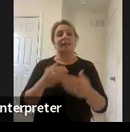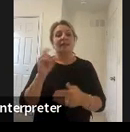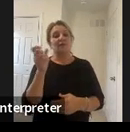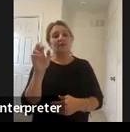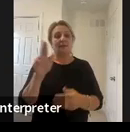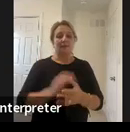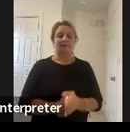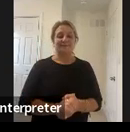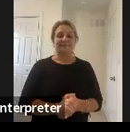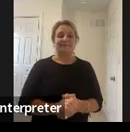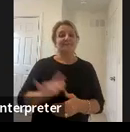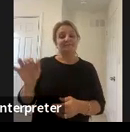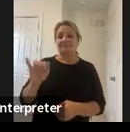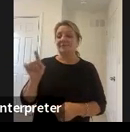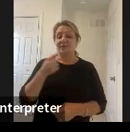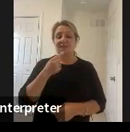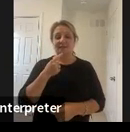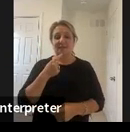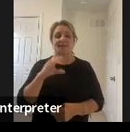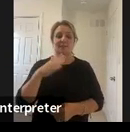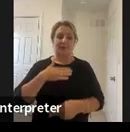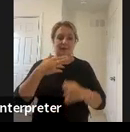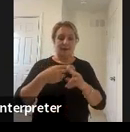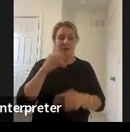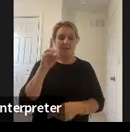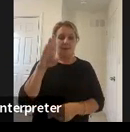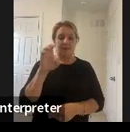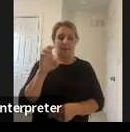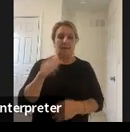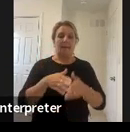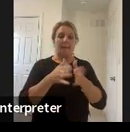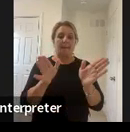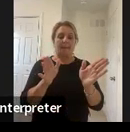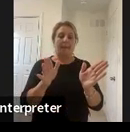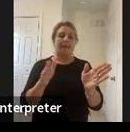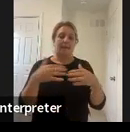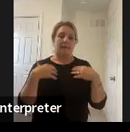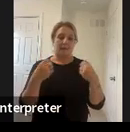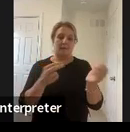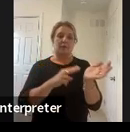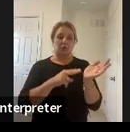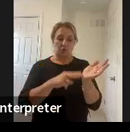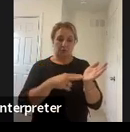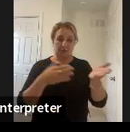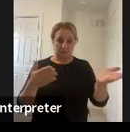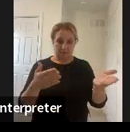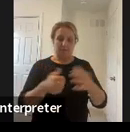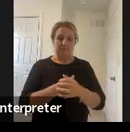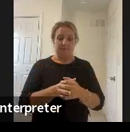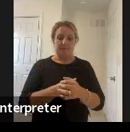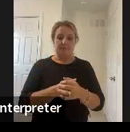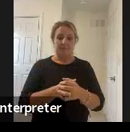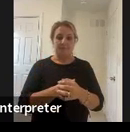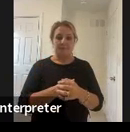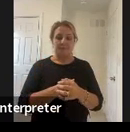As she said, I am Debbie Diamond, a public health nurse supervisor here at Alexandria Health Department. And I would